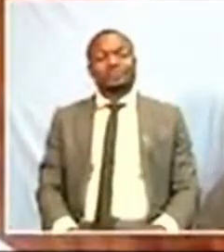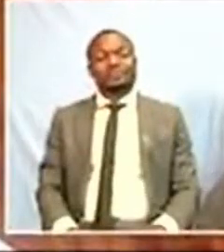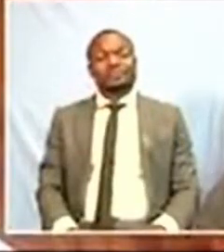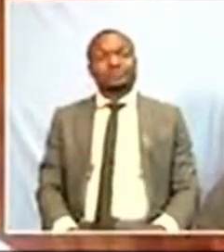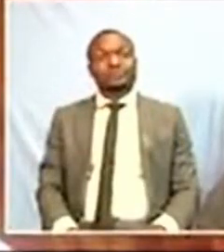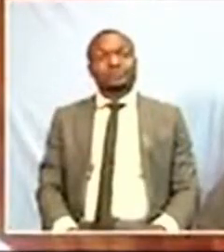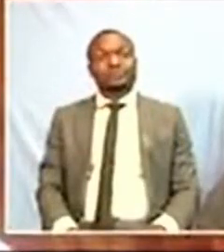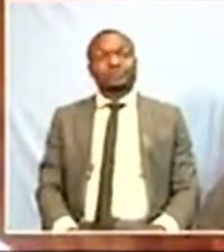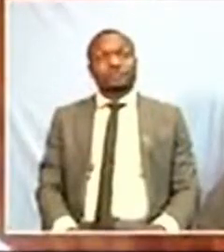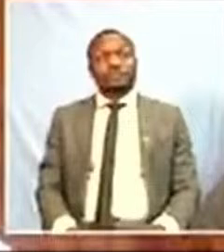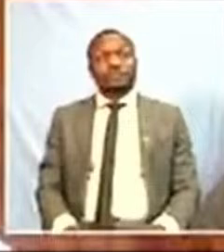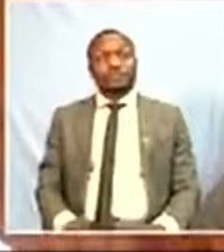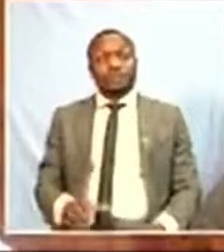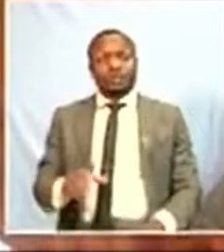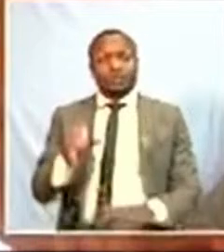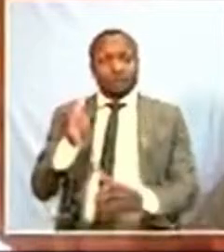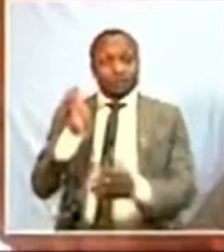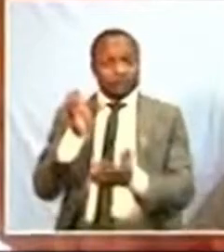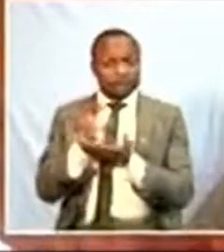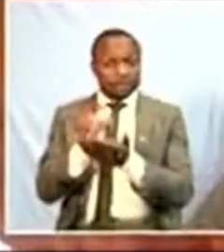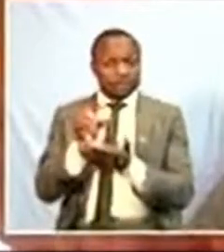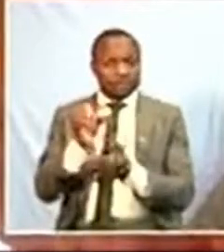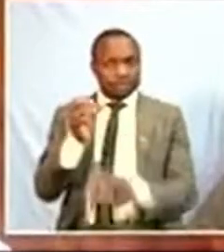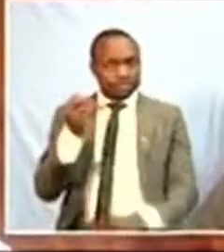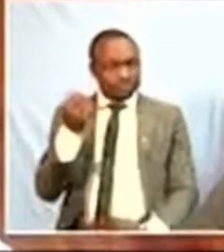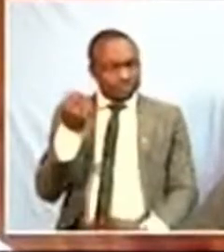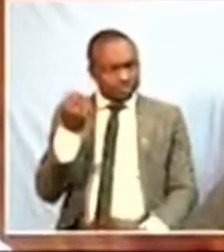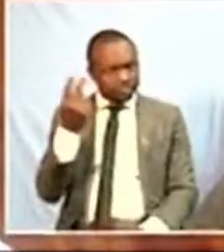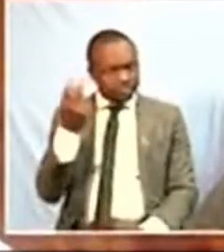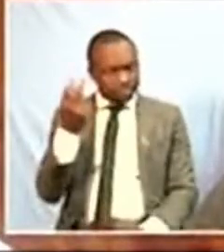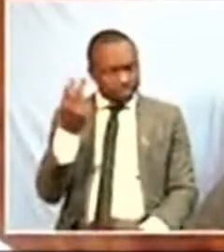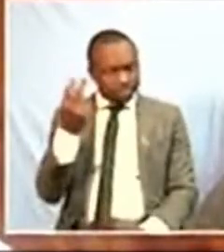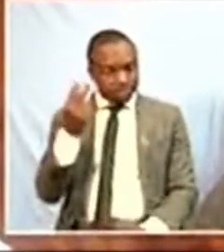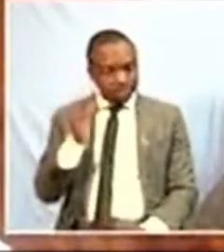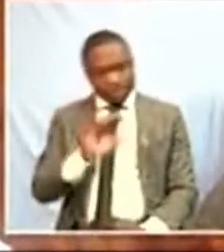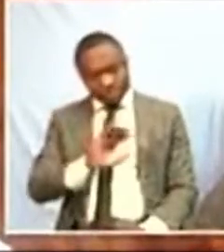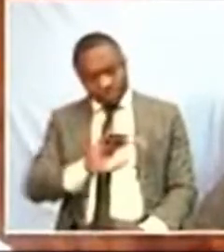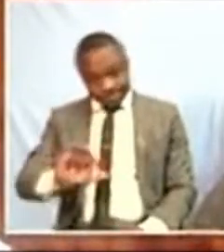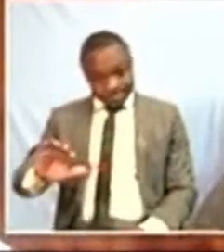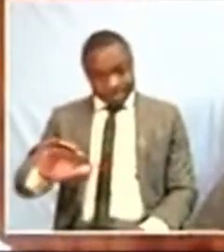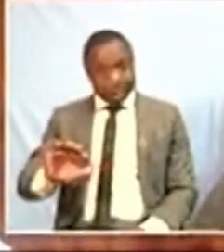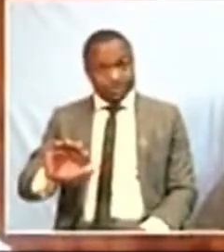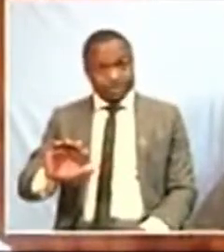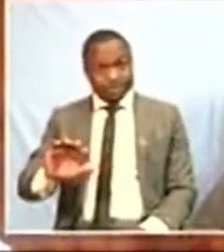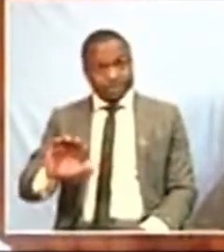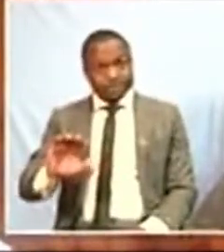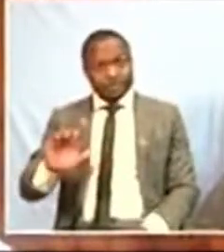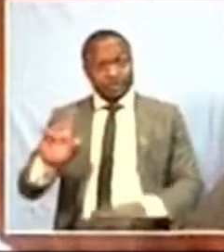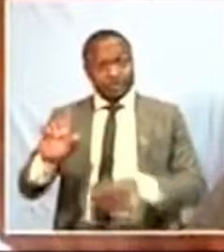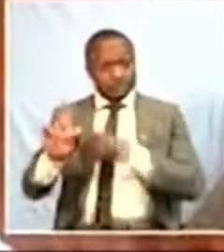privileges of Cap 12 that were temporarily suspended, town clerk